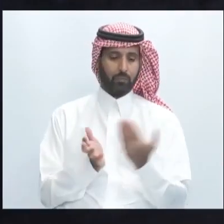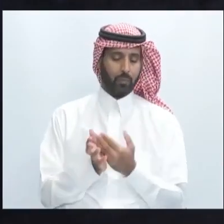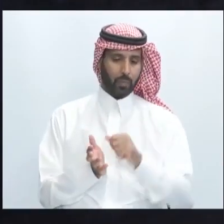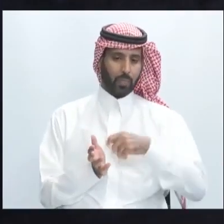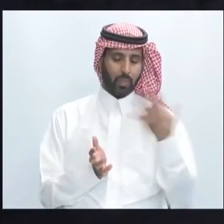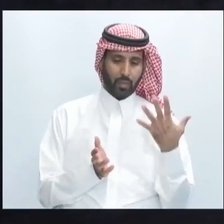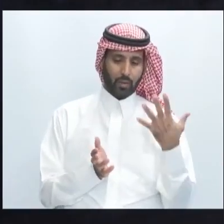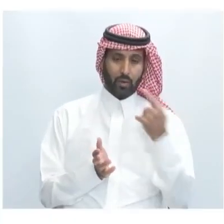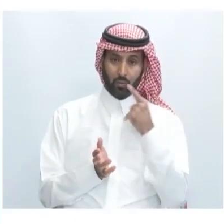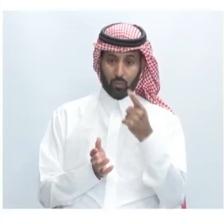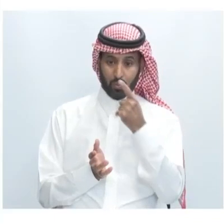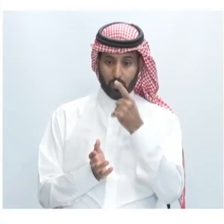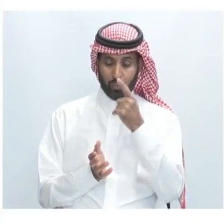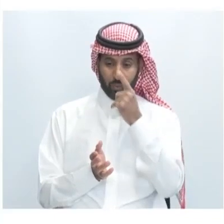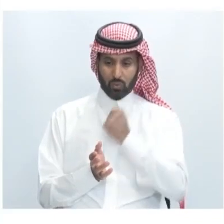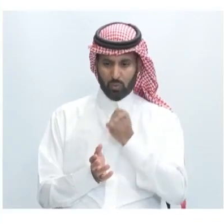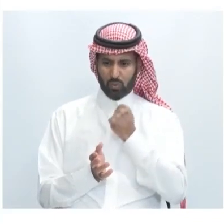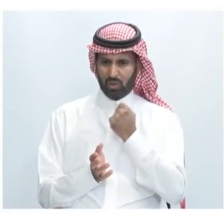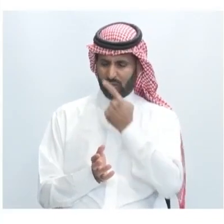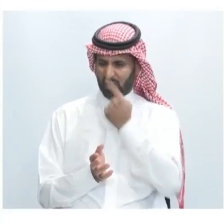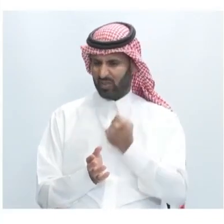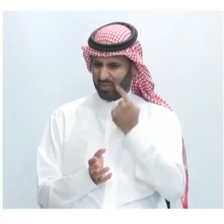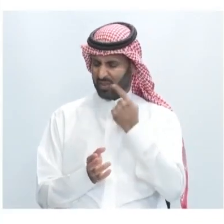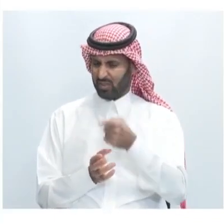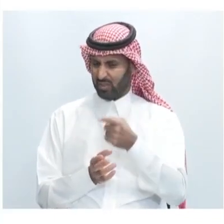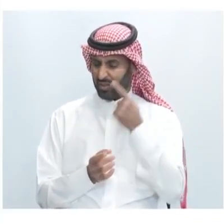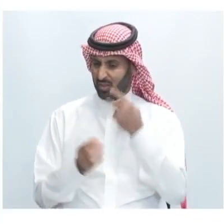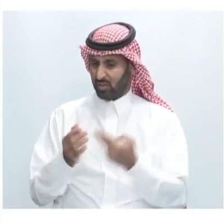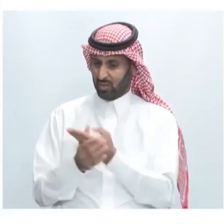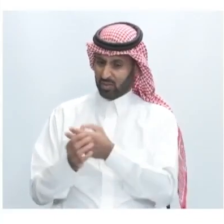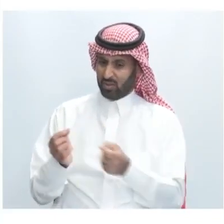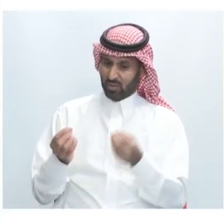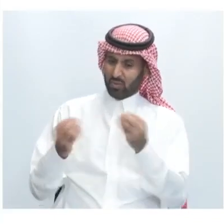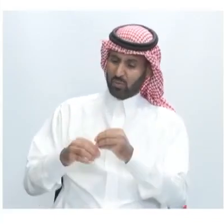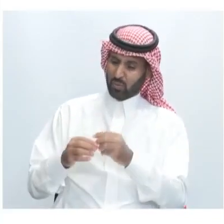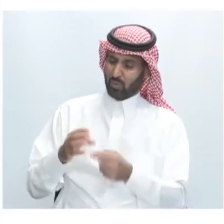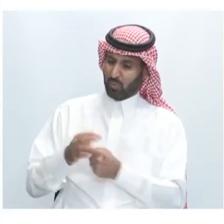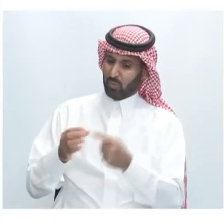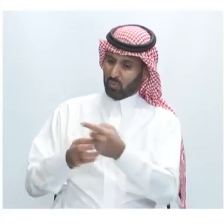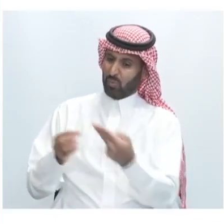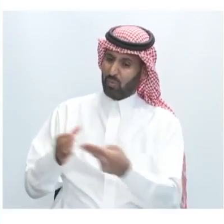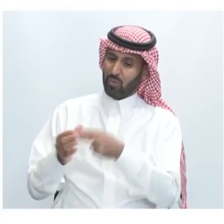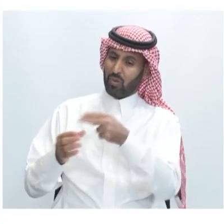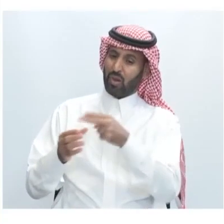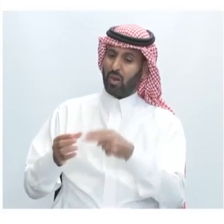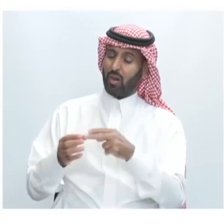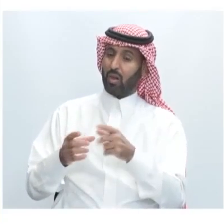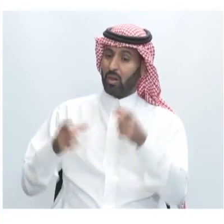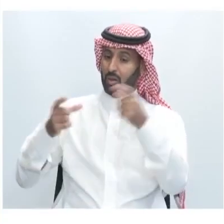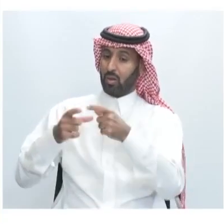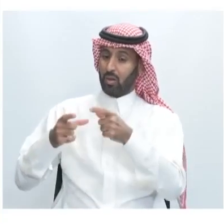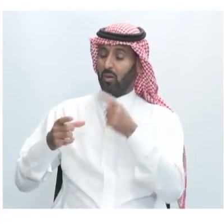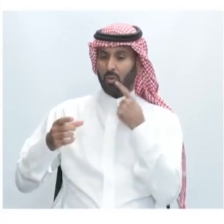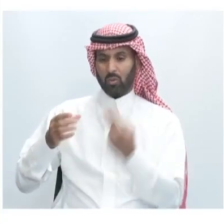Number five, you shouldn't that electrical outlet with so many appliances. Again,